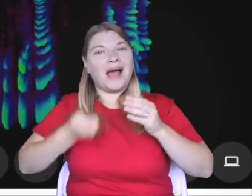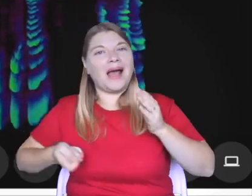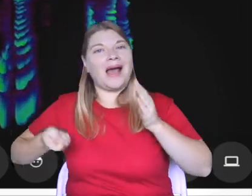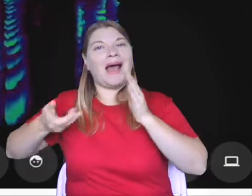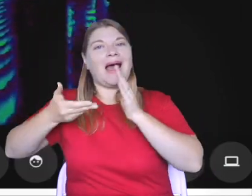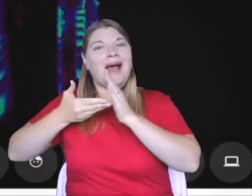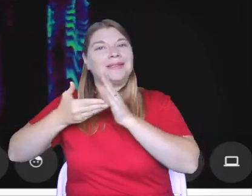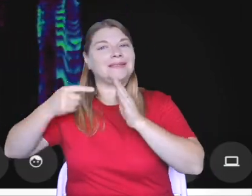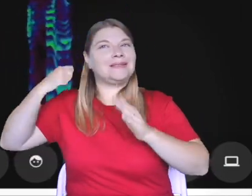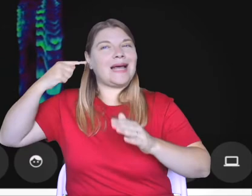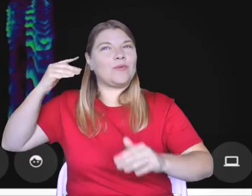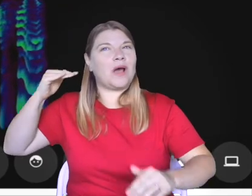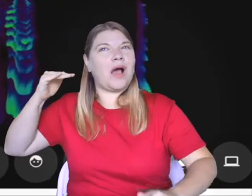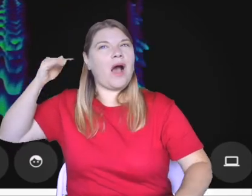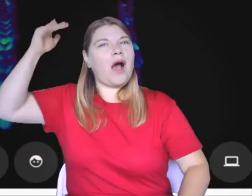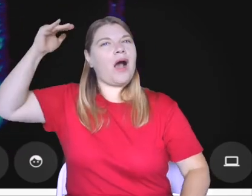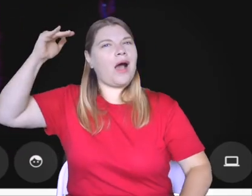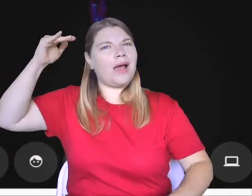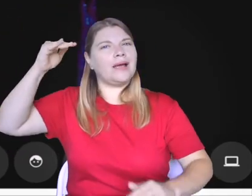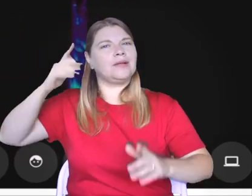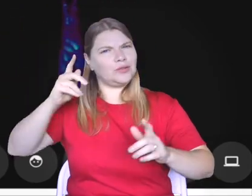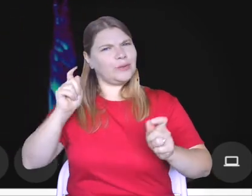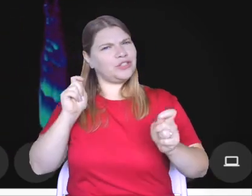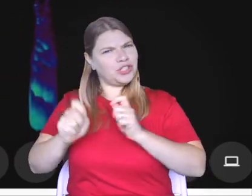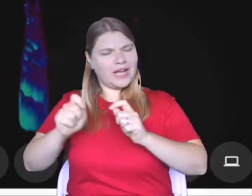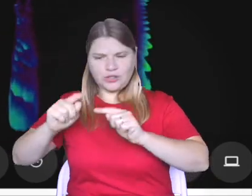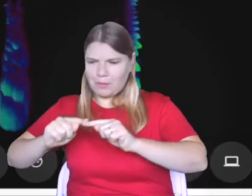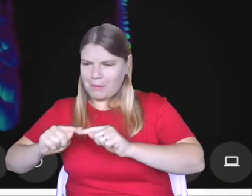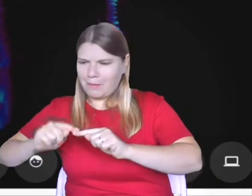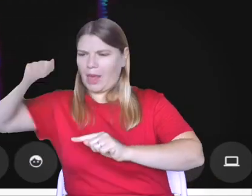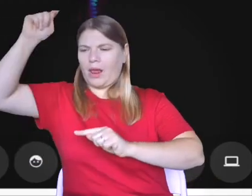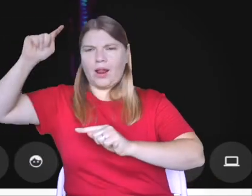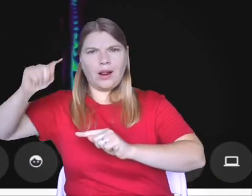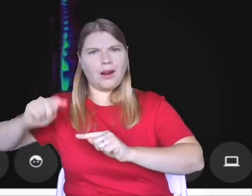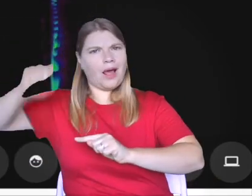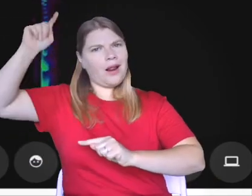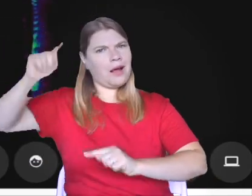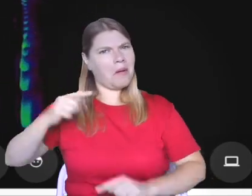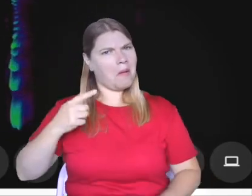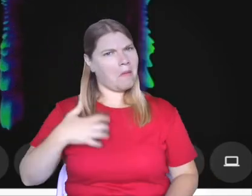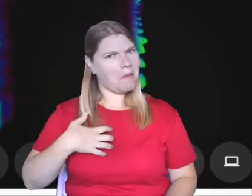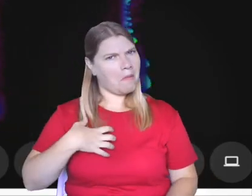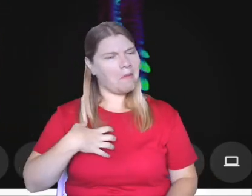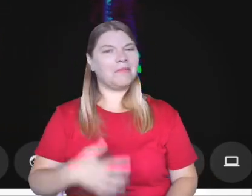higher noise. Spleth.